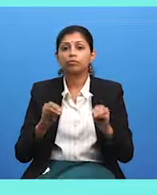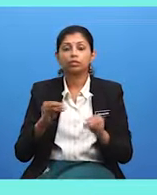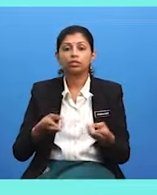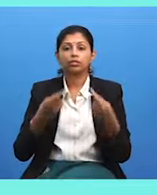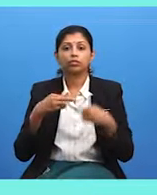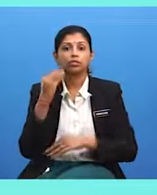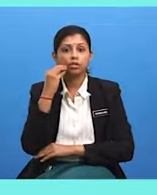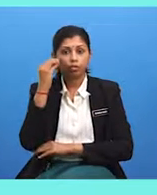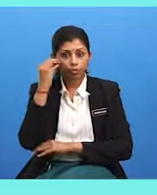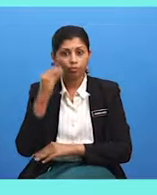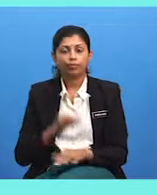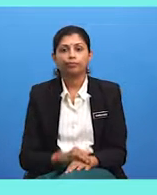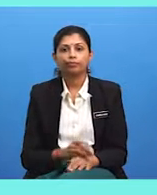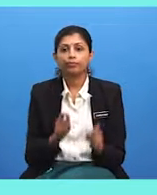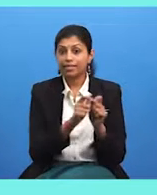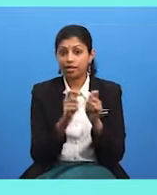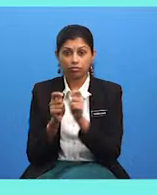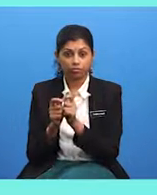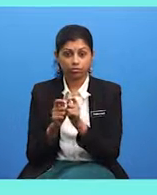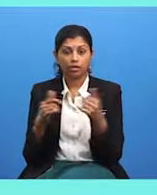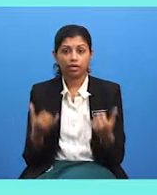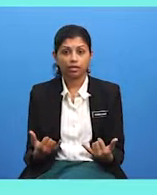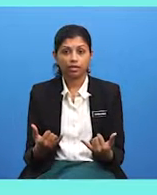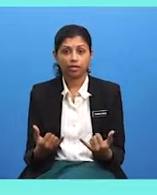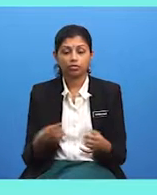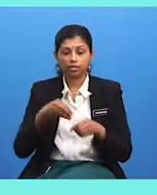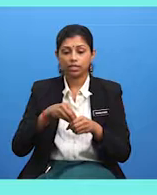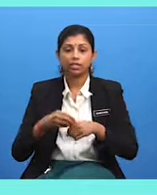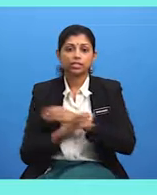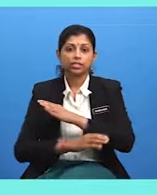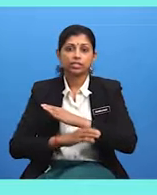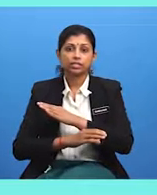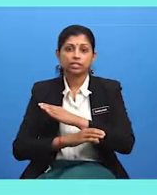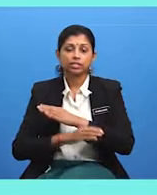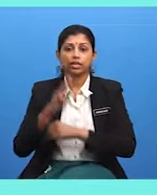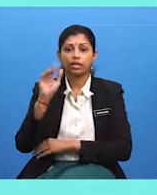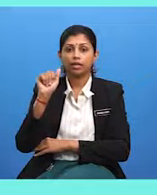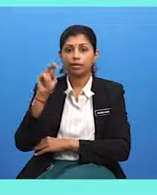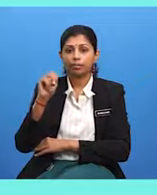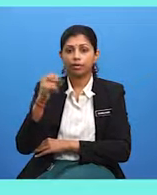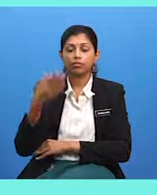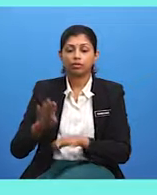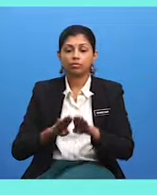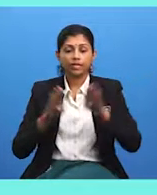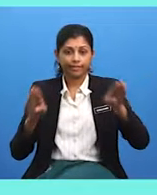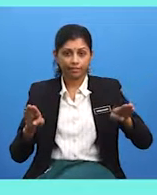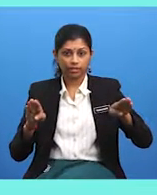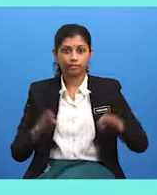their hometowns. Now that the interstate travel ban has been lifted,